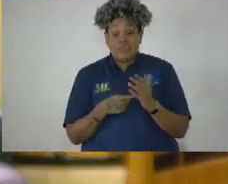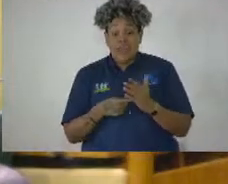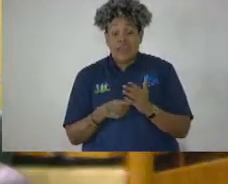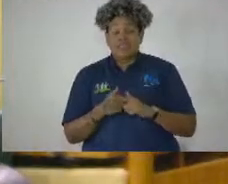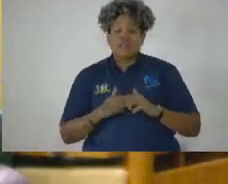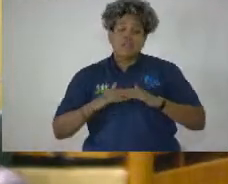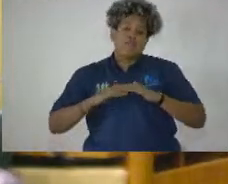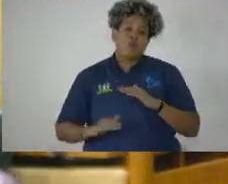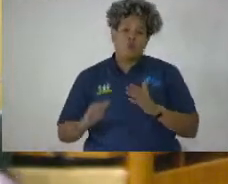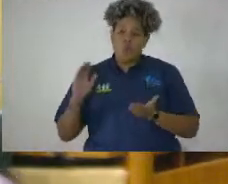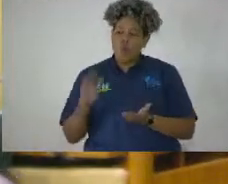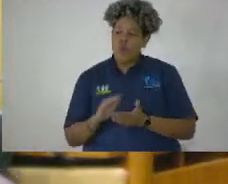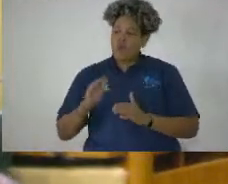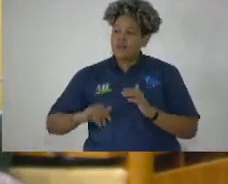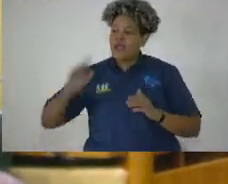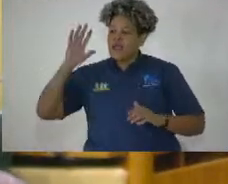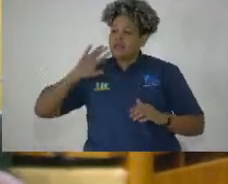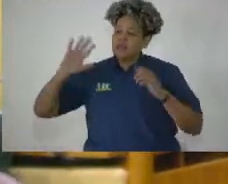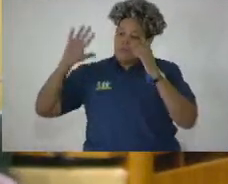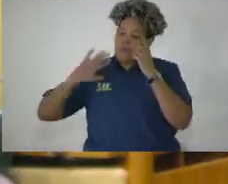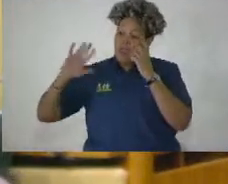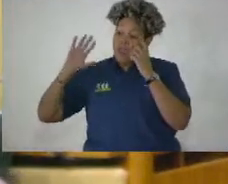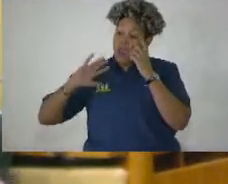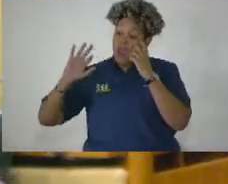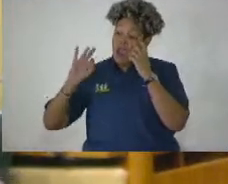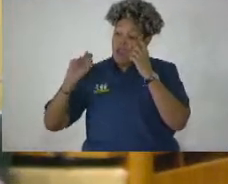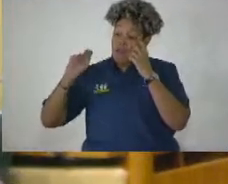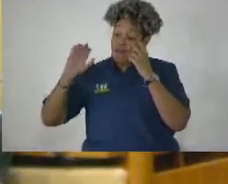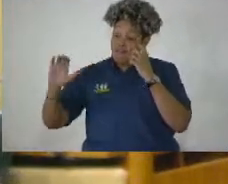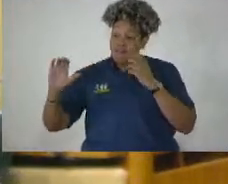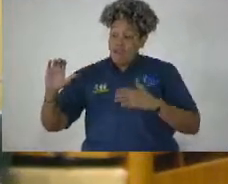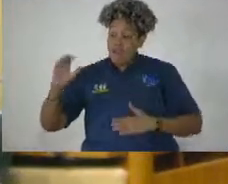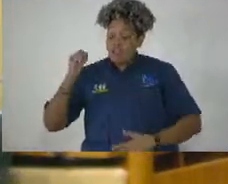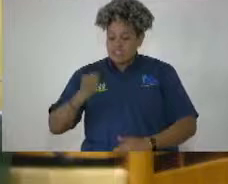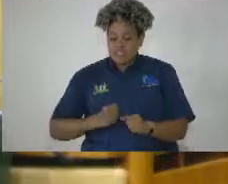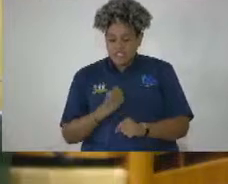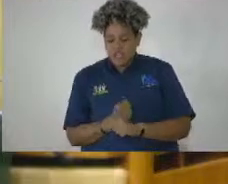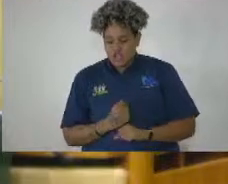is lower than it was prior to the FinSAC era.